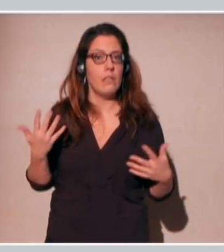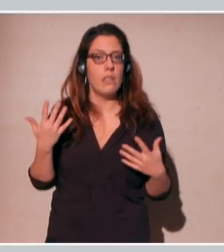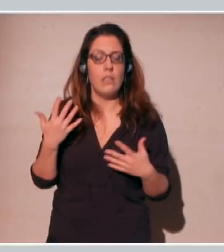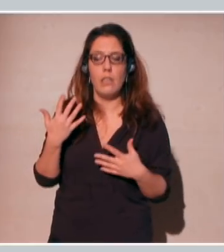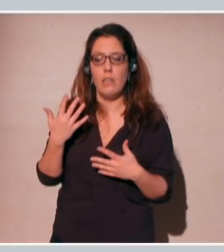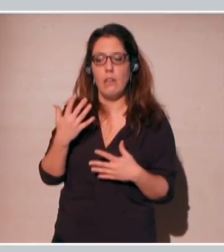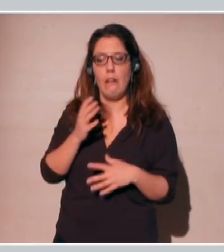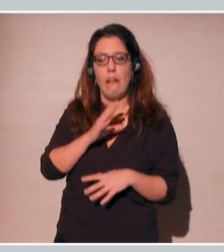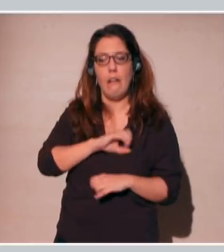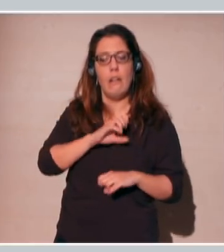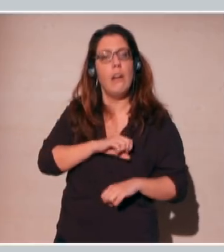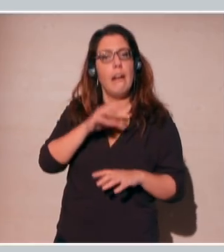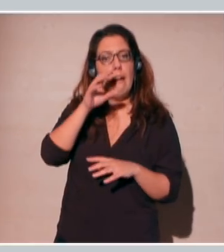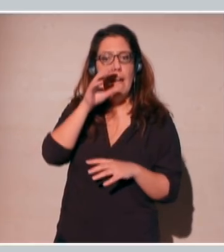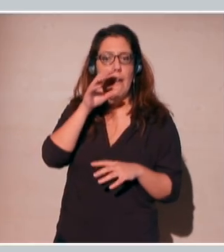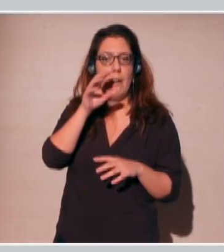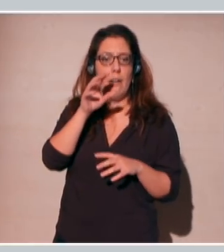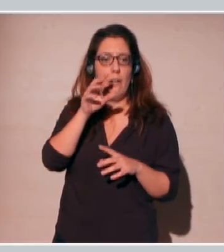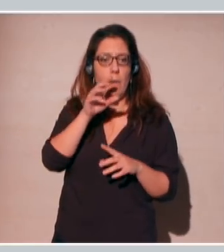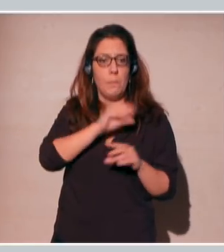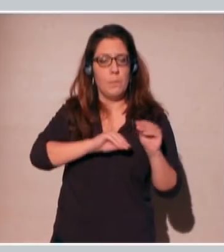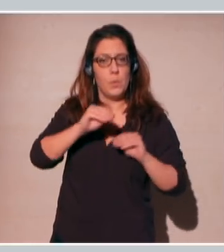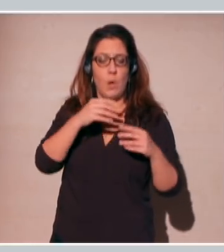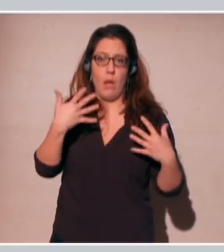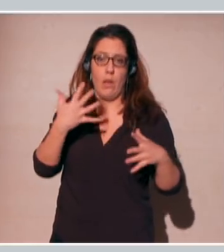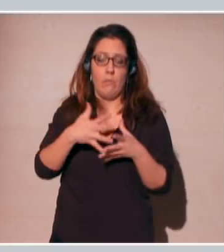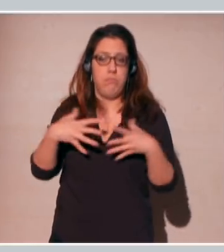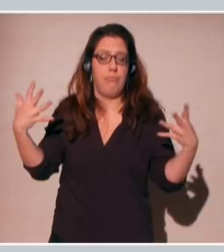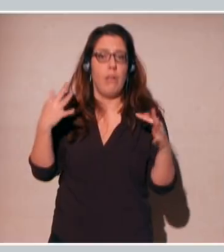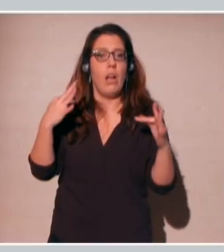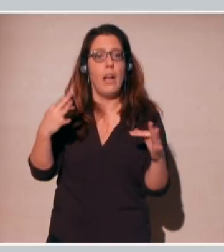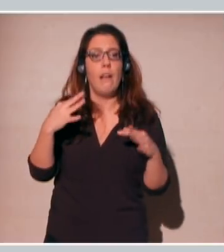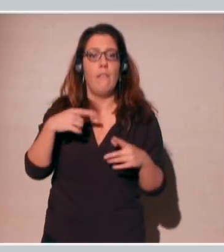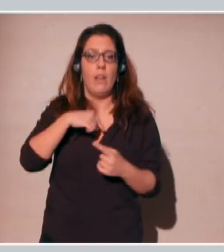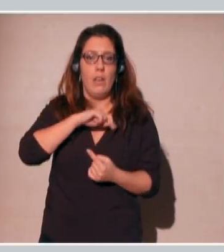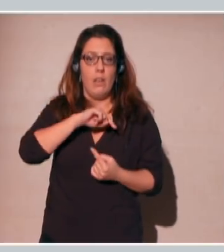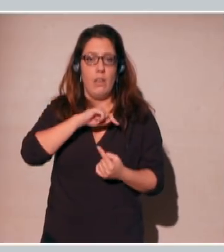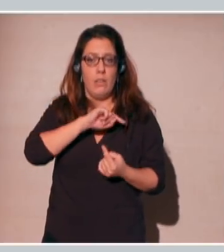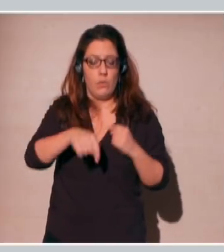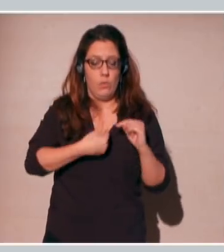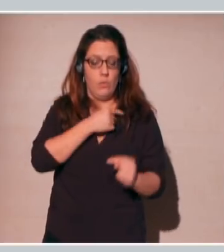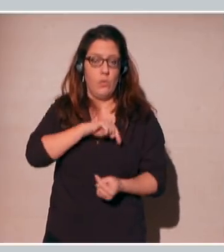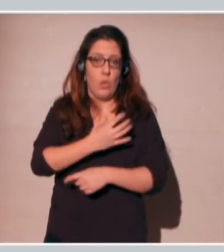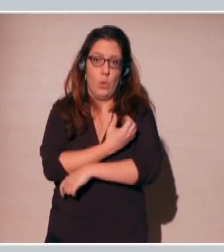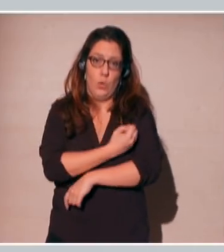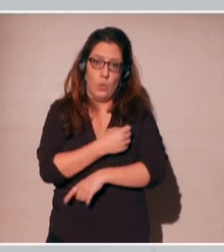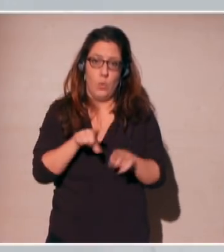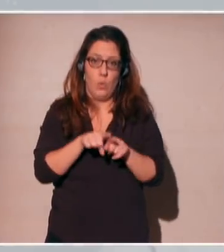high blood pressure. And that trial have shown that on average, it's good to give some